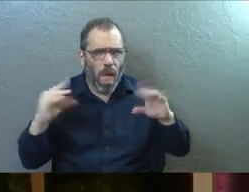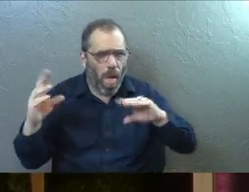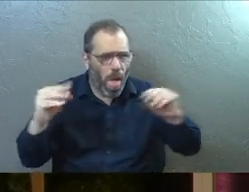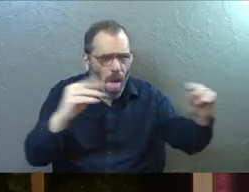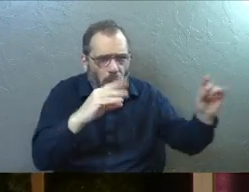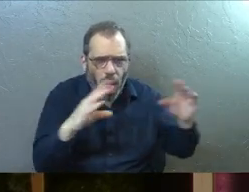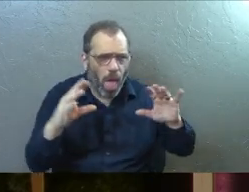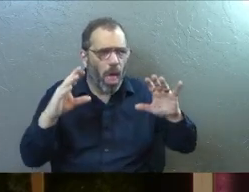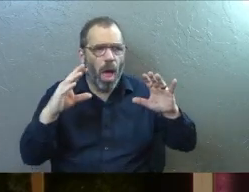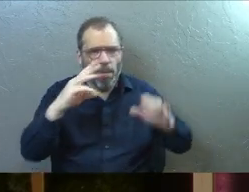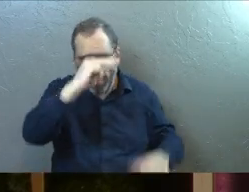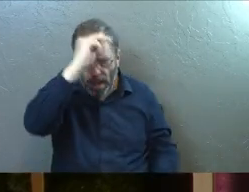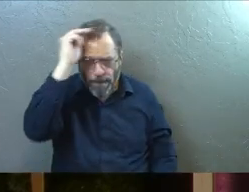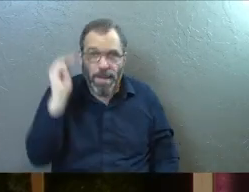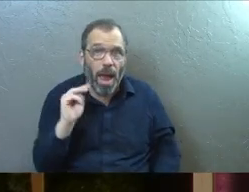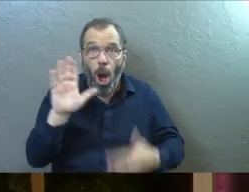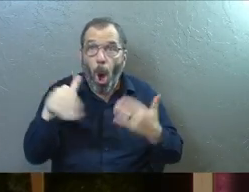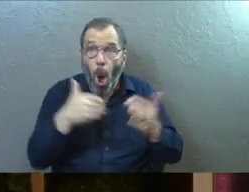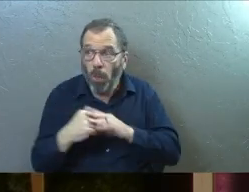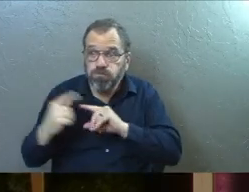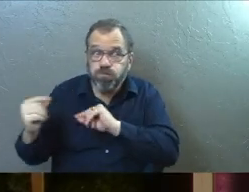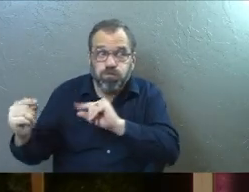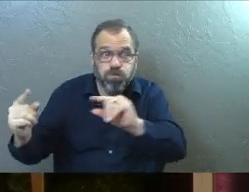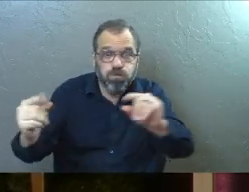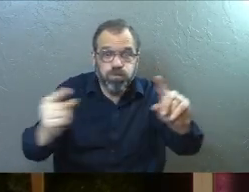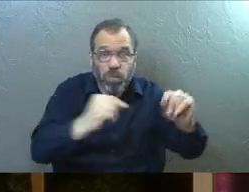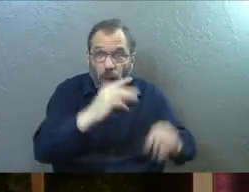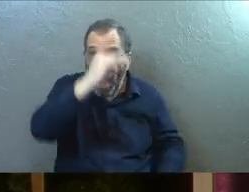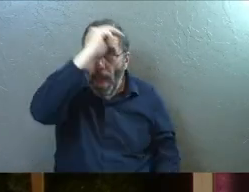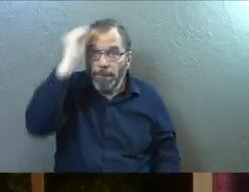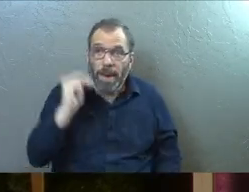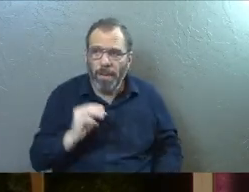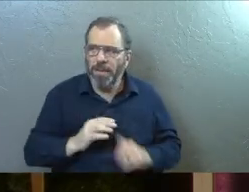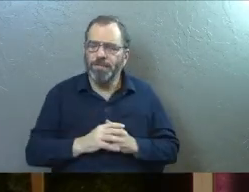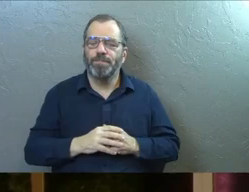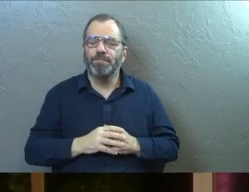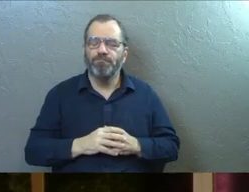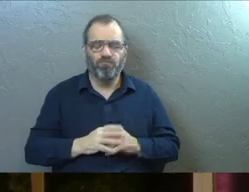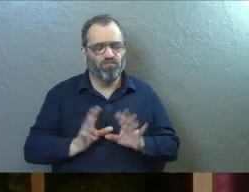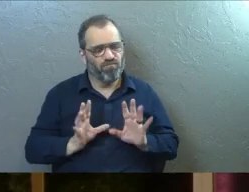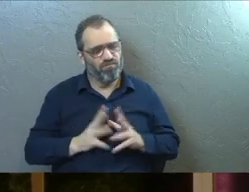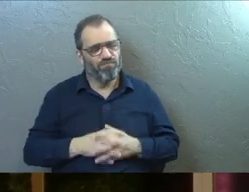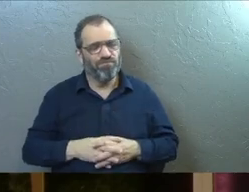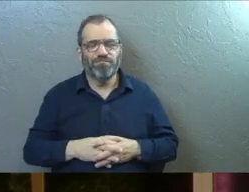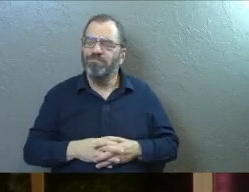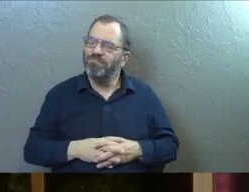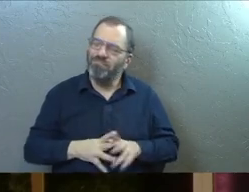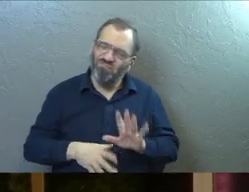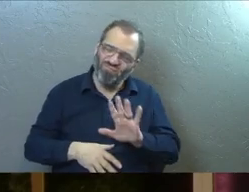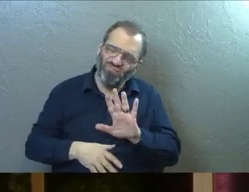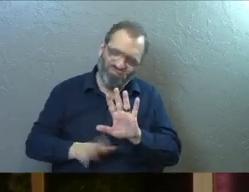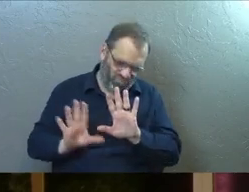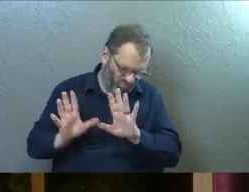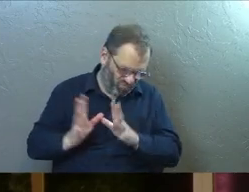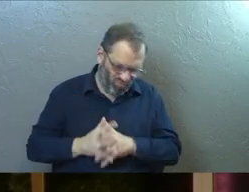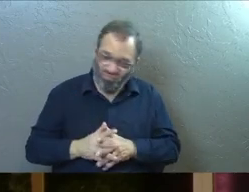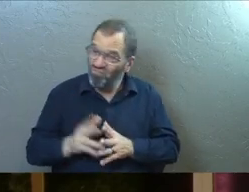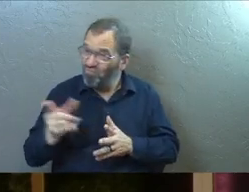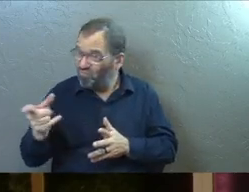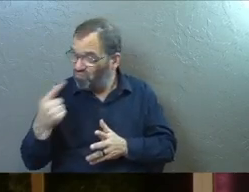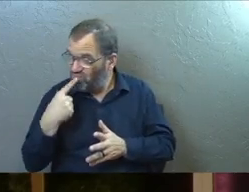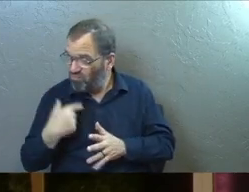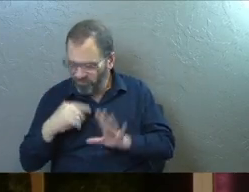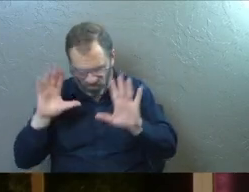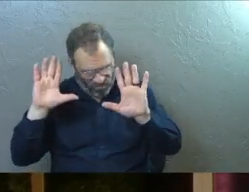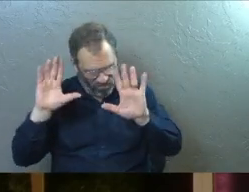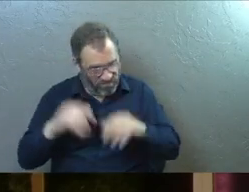that stuff. But Mary, even though all that's happening, she seems to have this like, but like, that doesn't matter to me what you're saying.